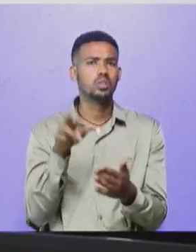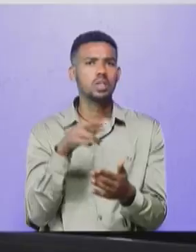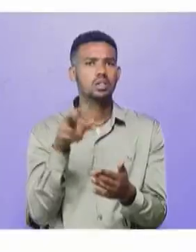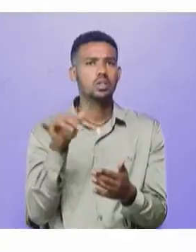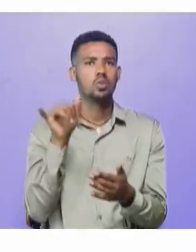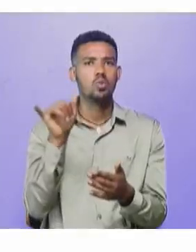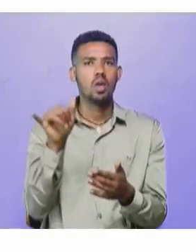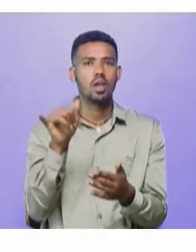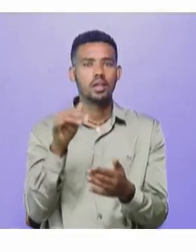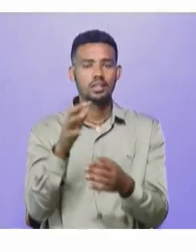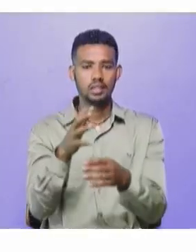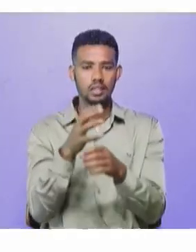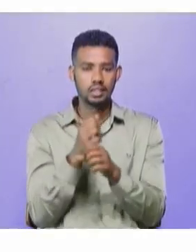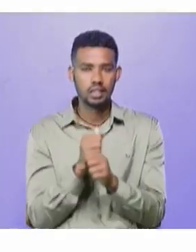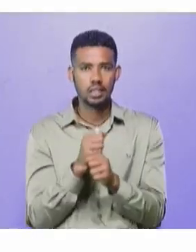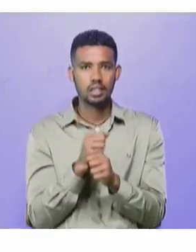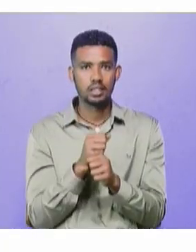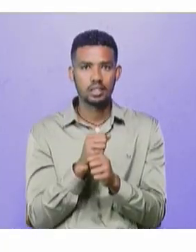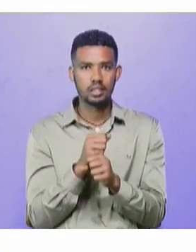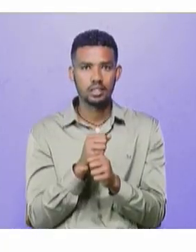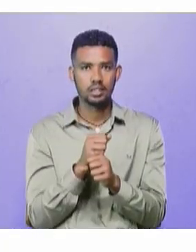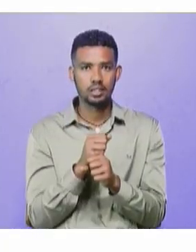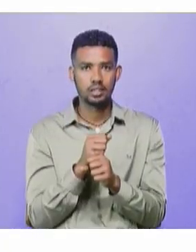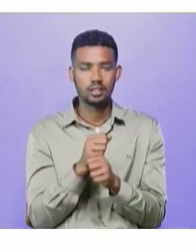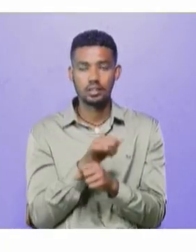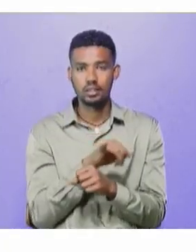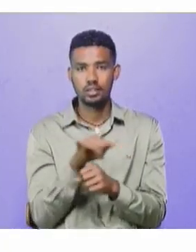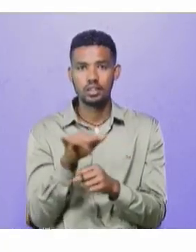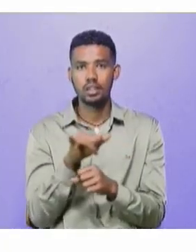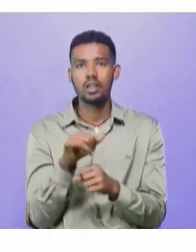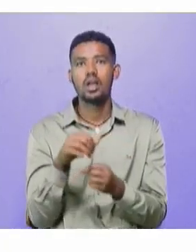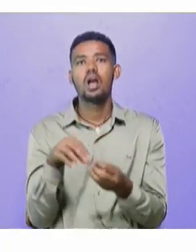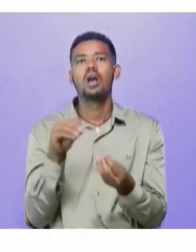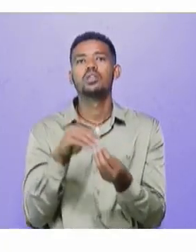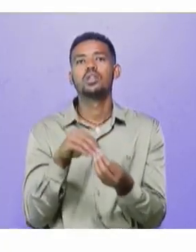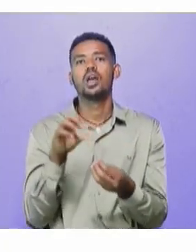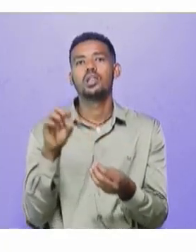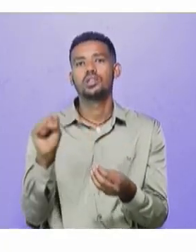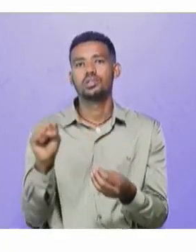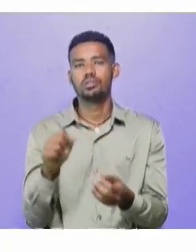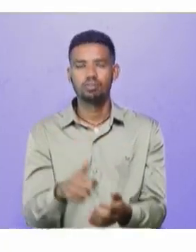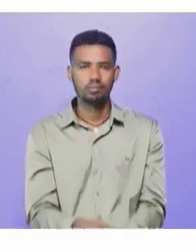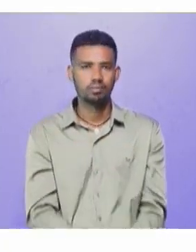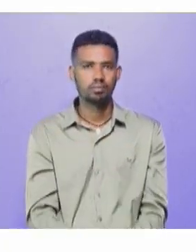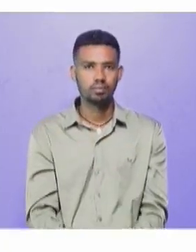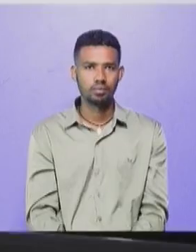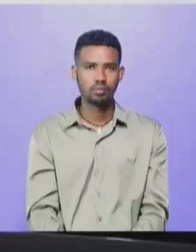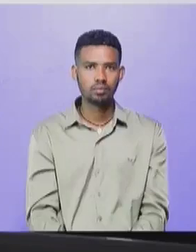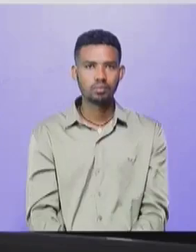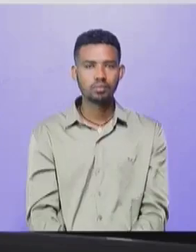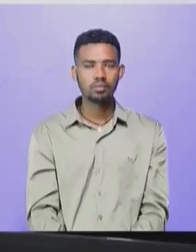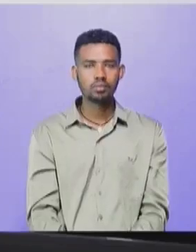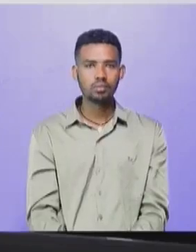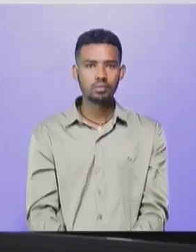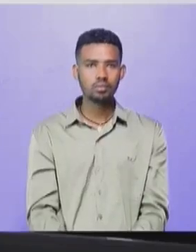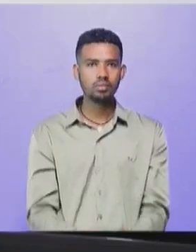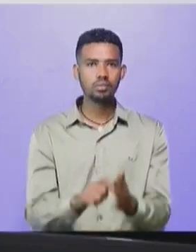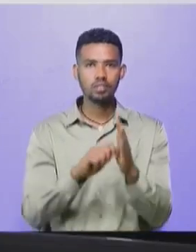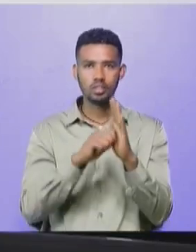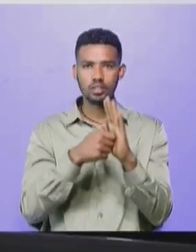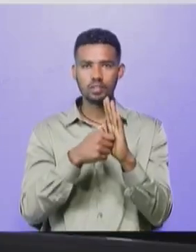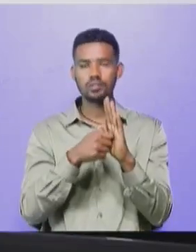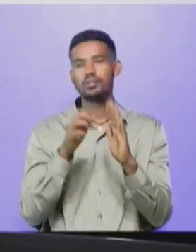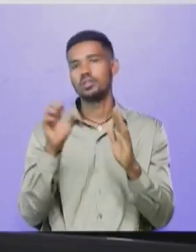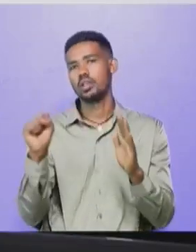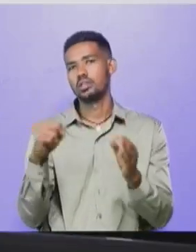easily take key, then like the same, and add S. Key,